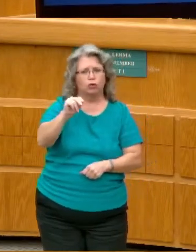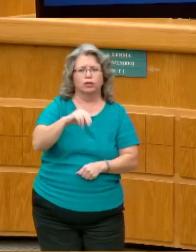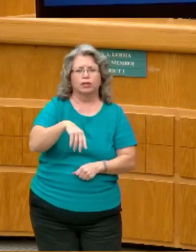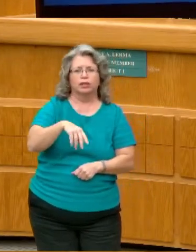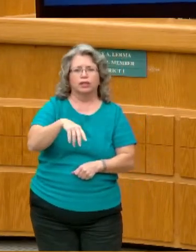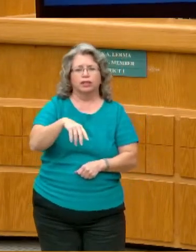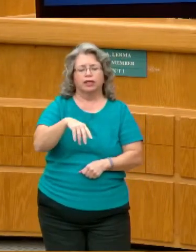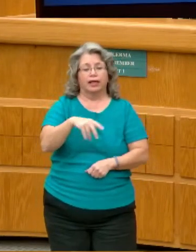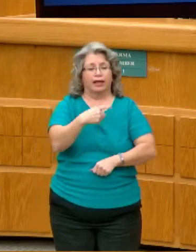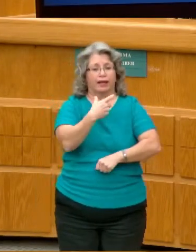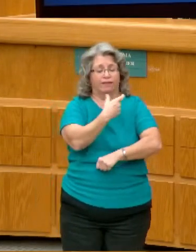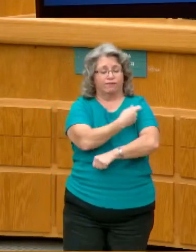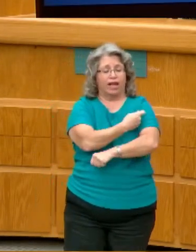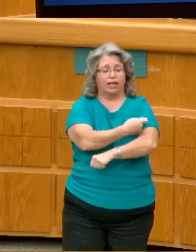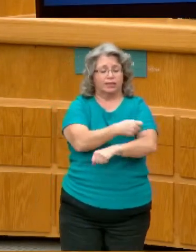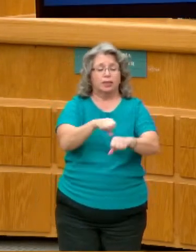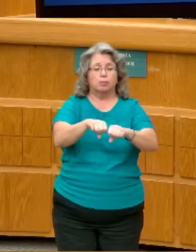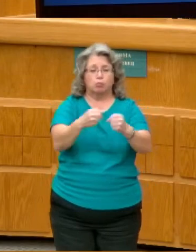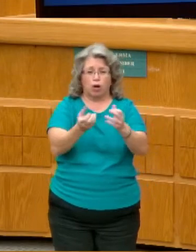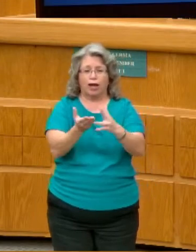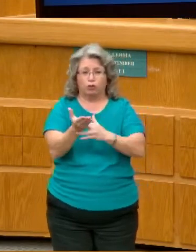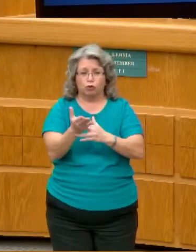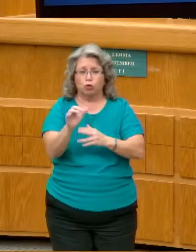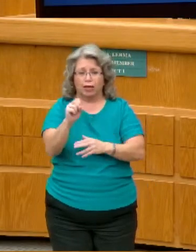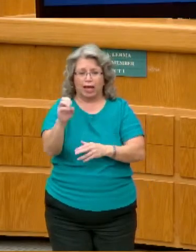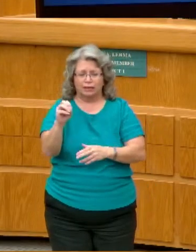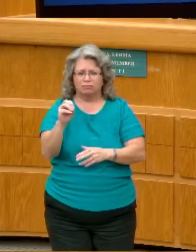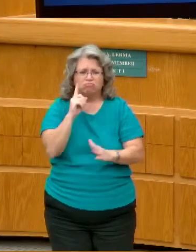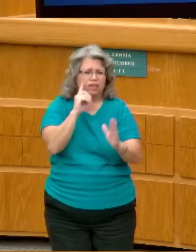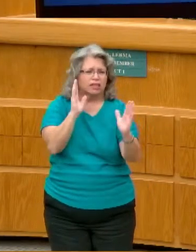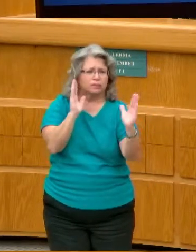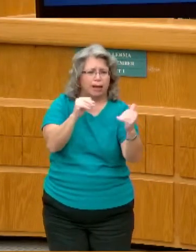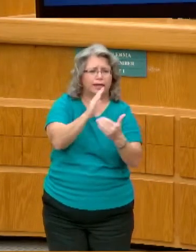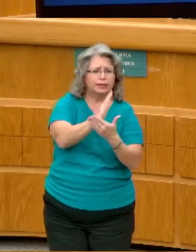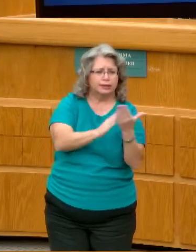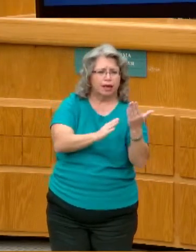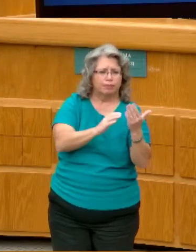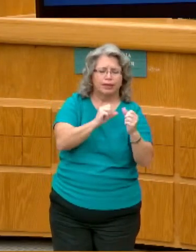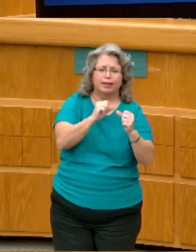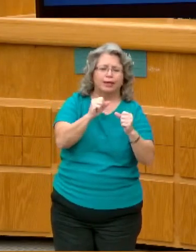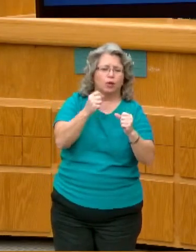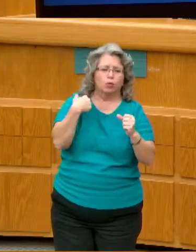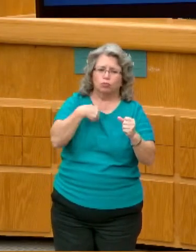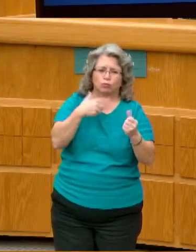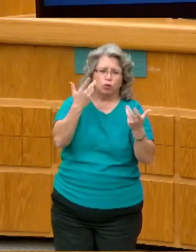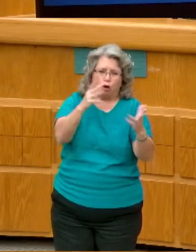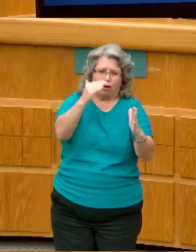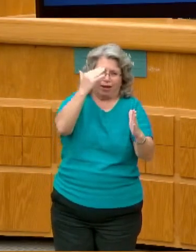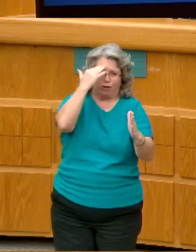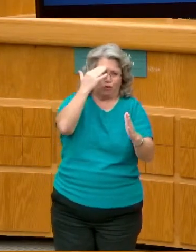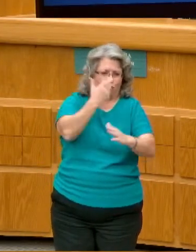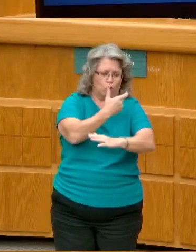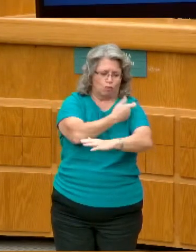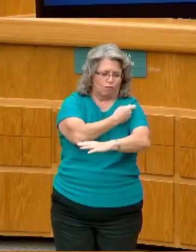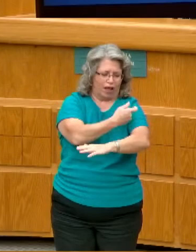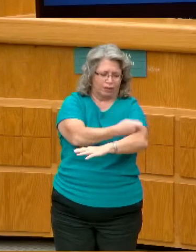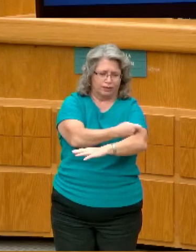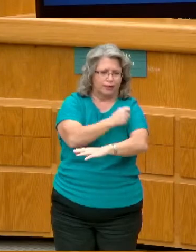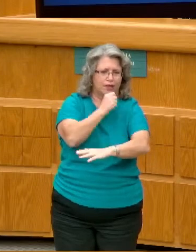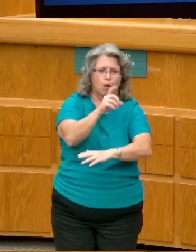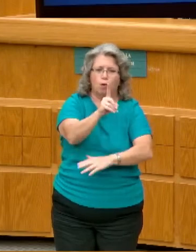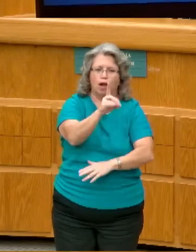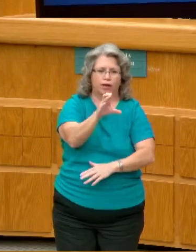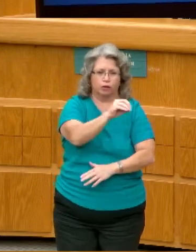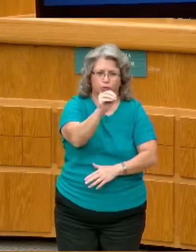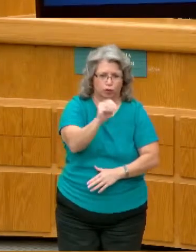breakthrough cases were to be expected. Remember, nothing was at 100%. Even with your booster, you were only up to 80%